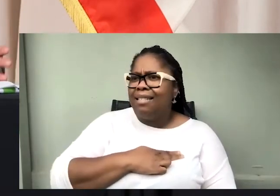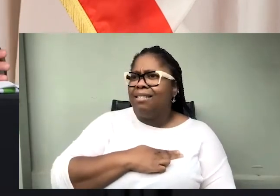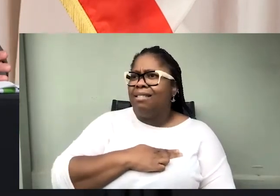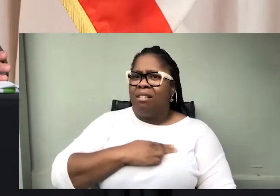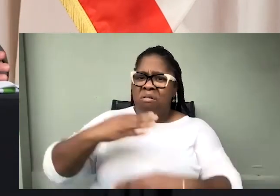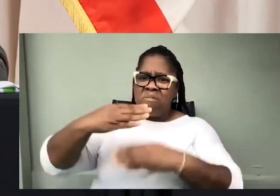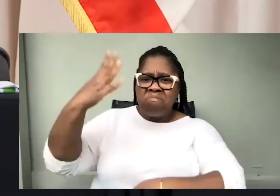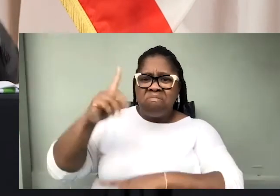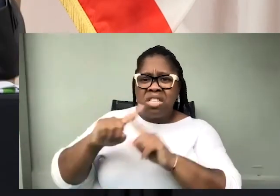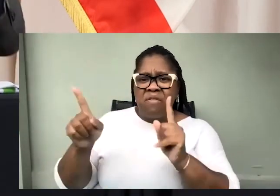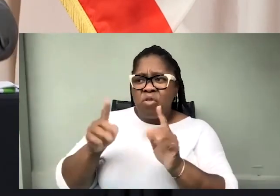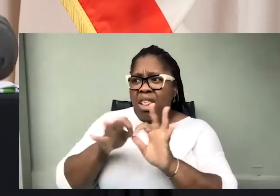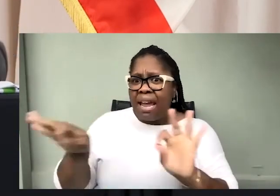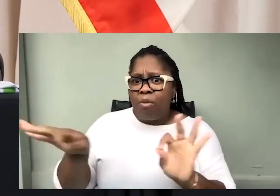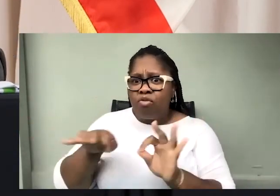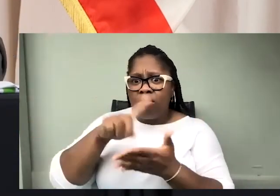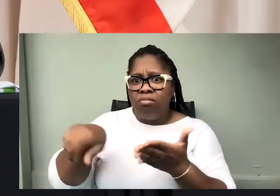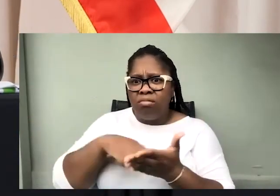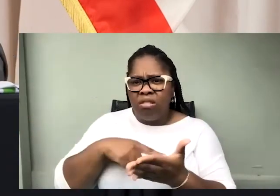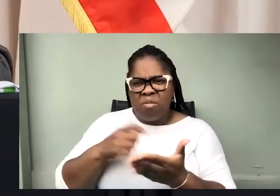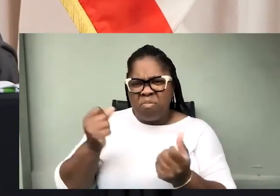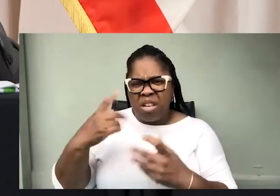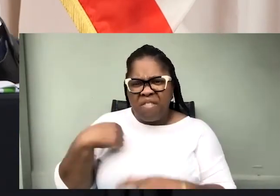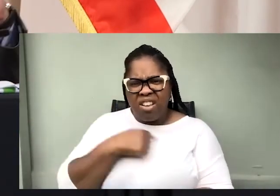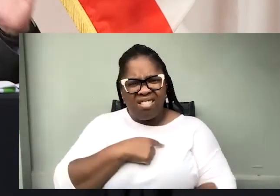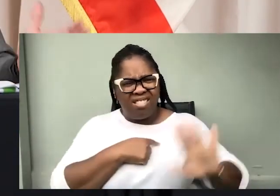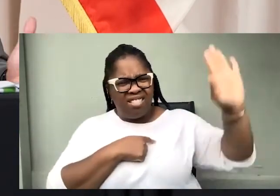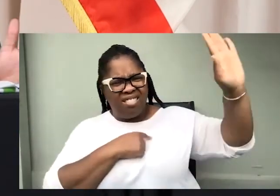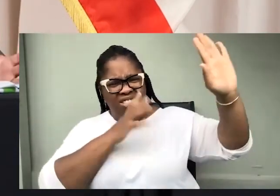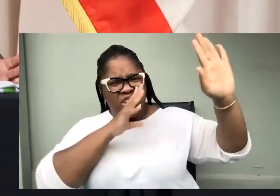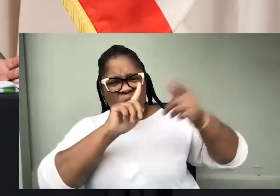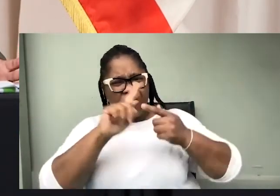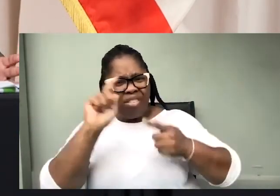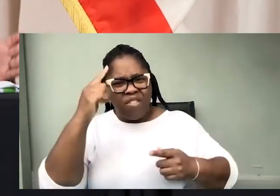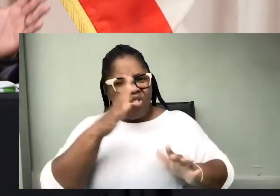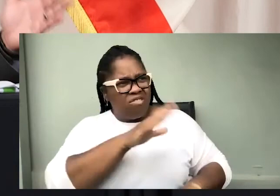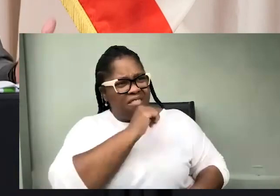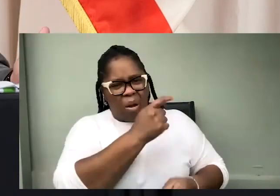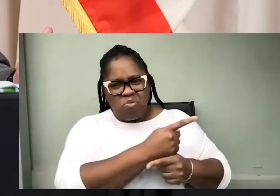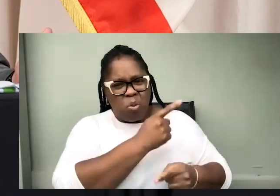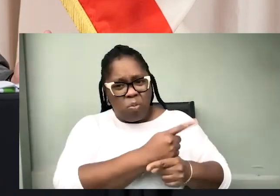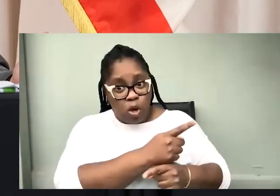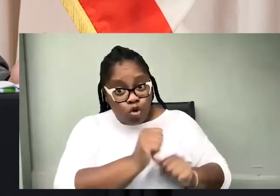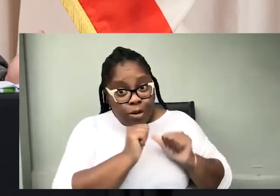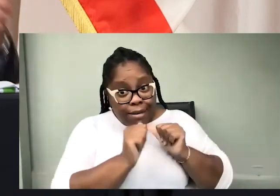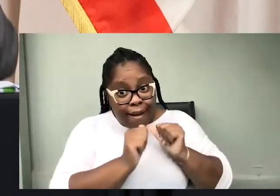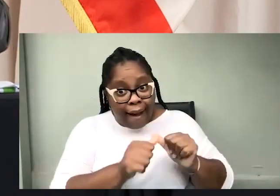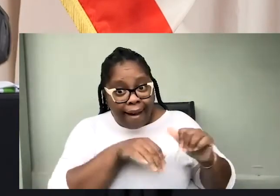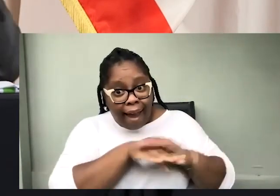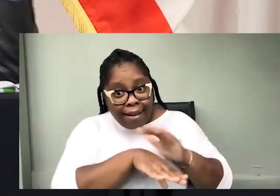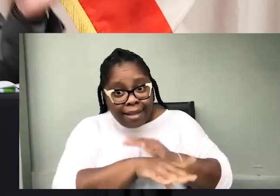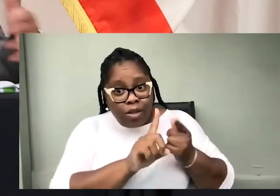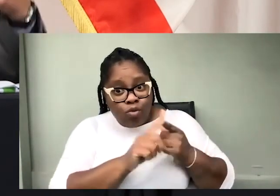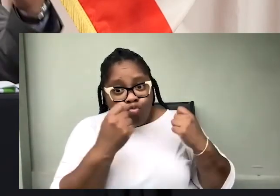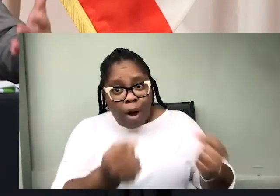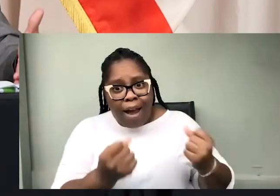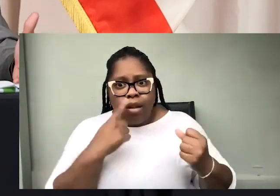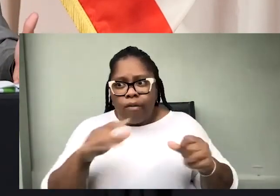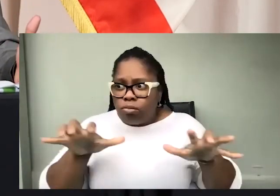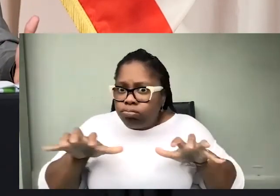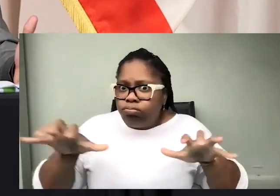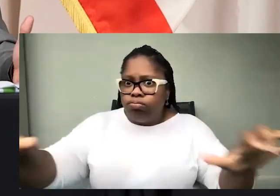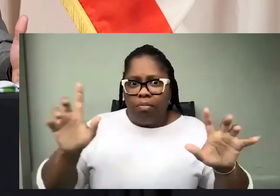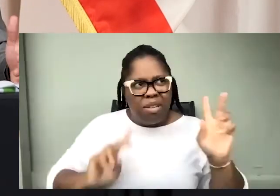would have happened. And so a number of us stood up and talked to the governor and said, this is not appropriate. What you're going to do is deny access to driving for huge swaths